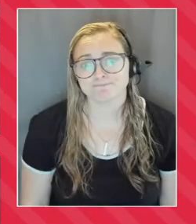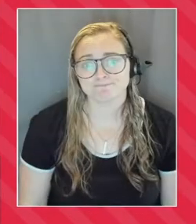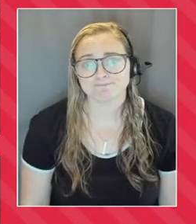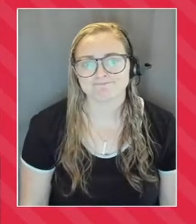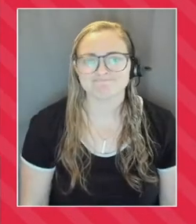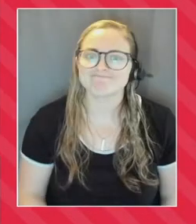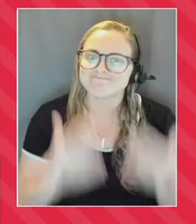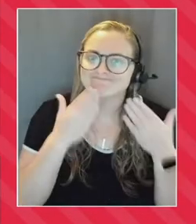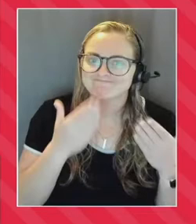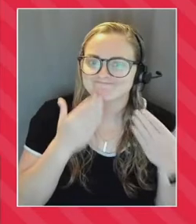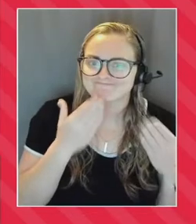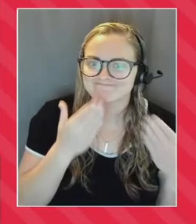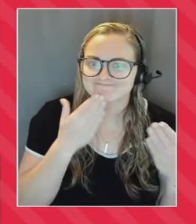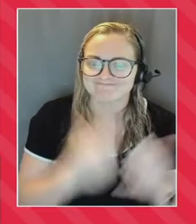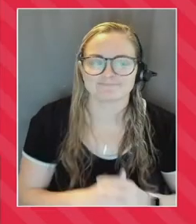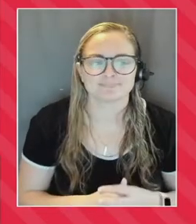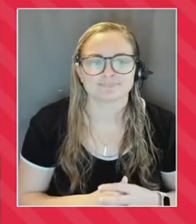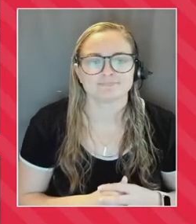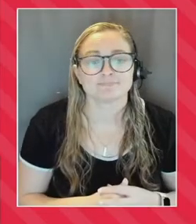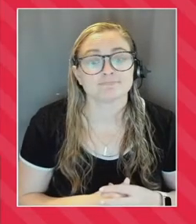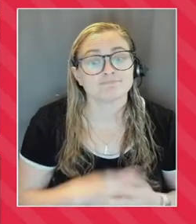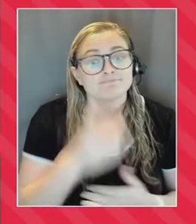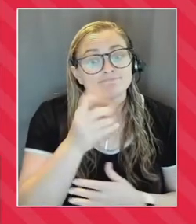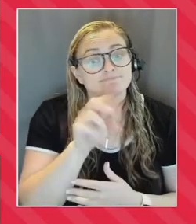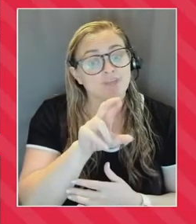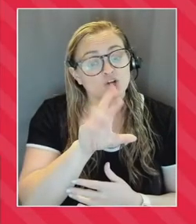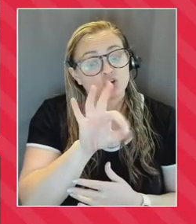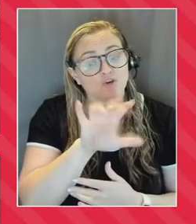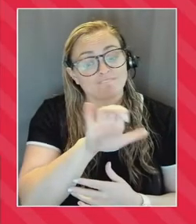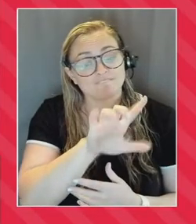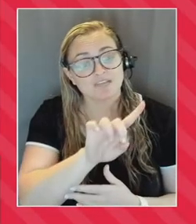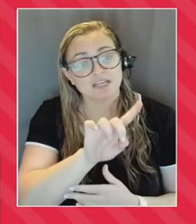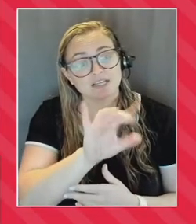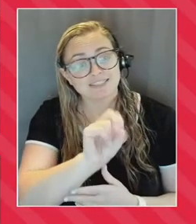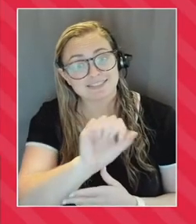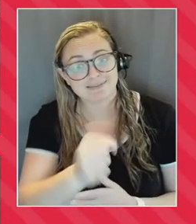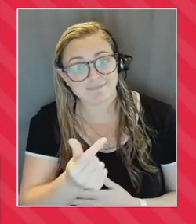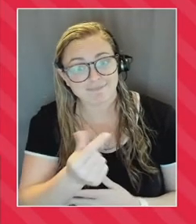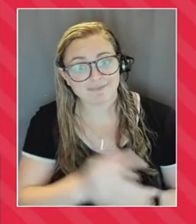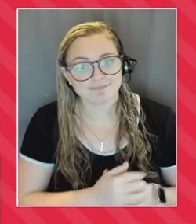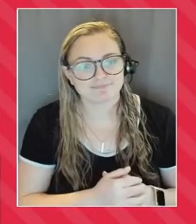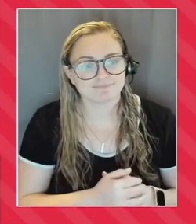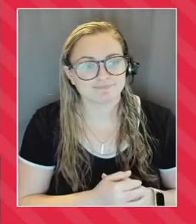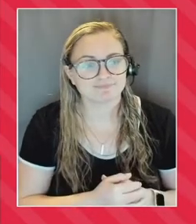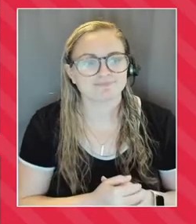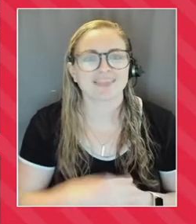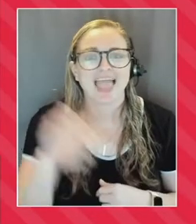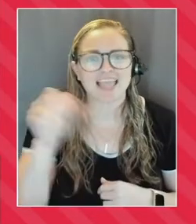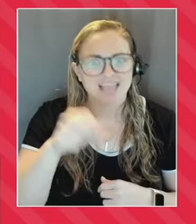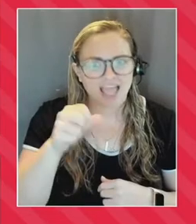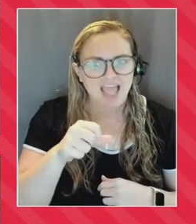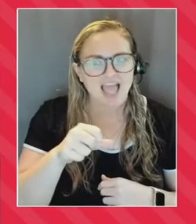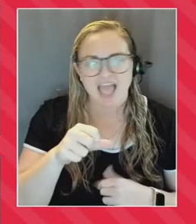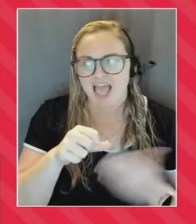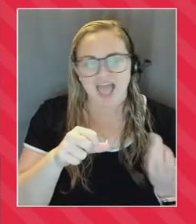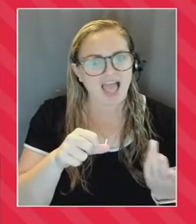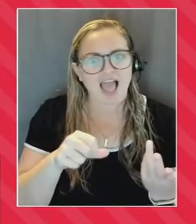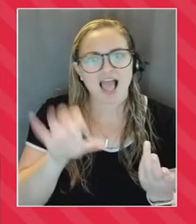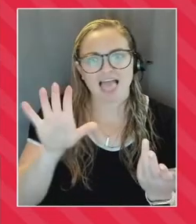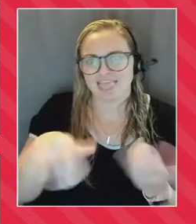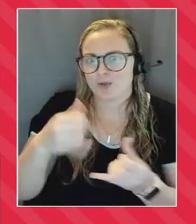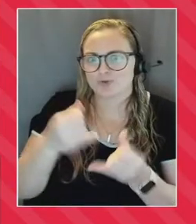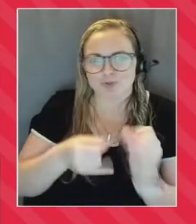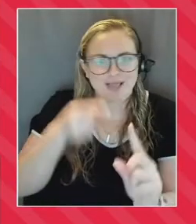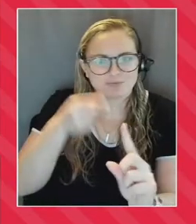you. And Dr. Fielding Singh, closing remarks? Yeah, Dr. Odoms Jung, that was your last point